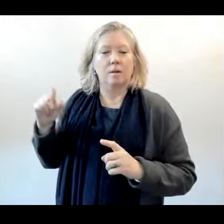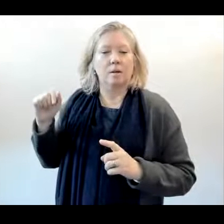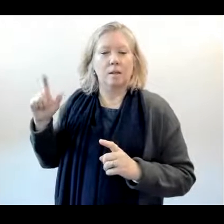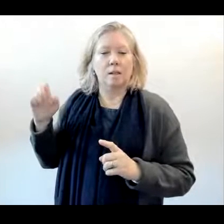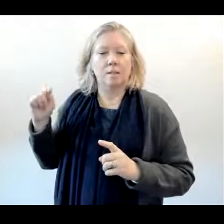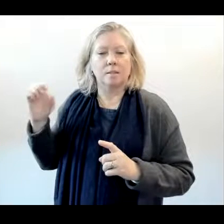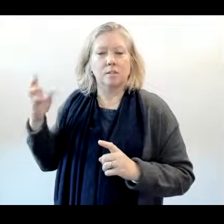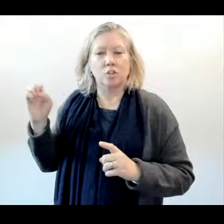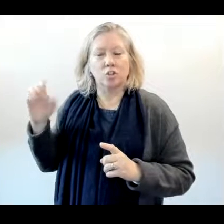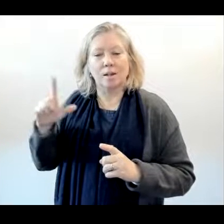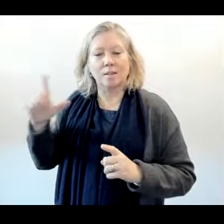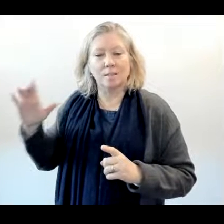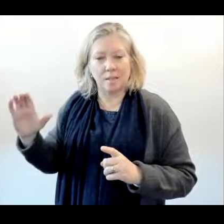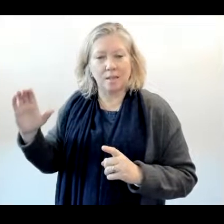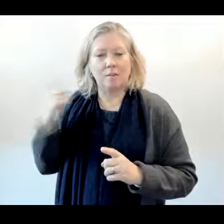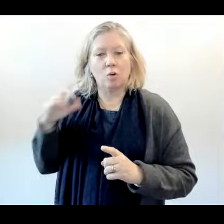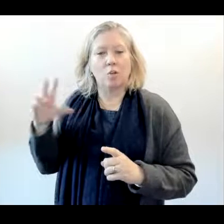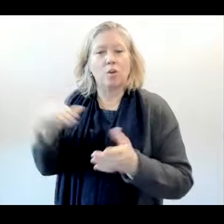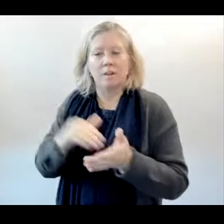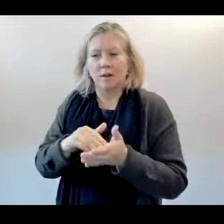costs. Next slide.